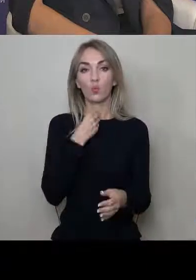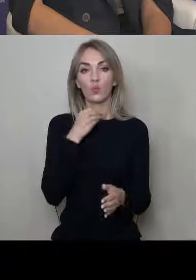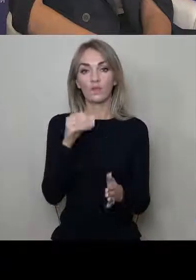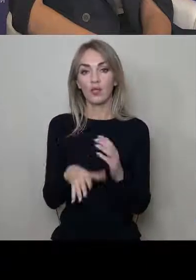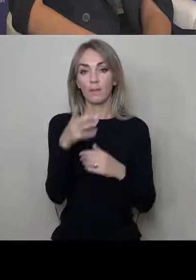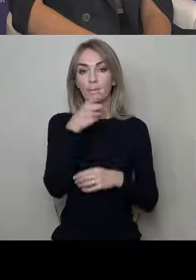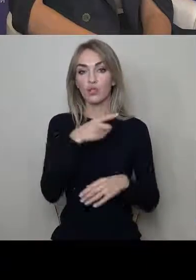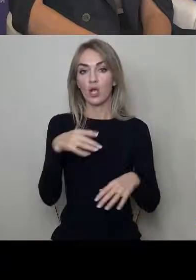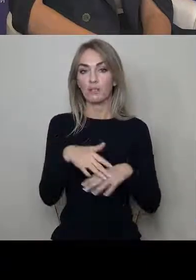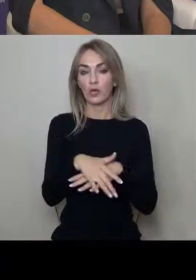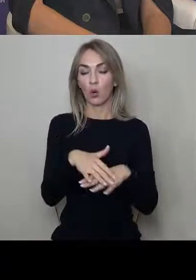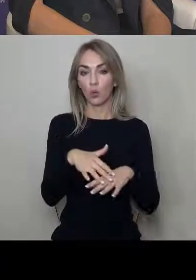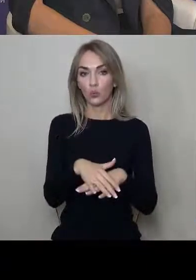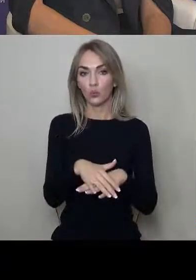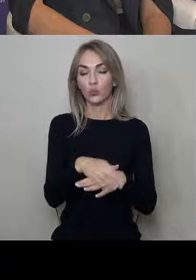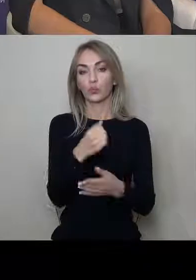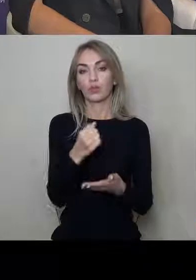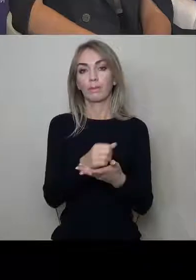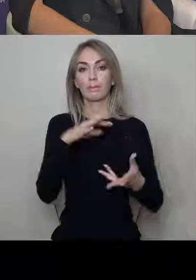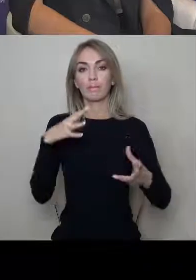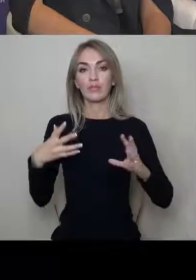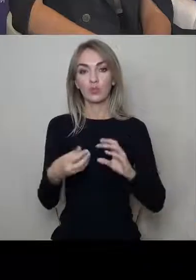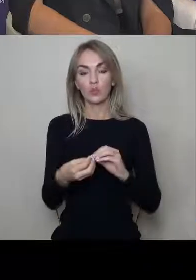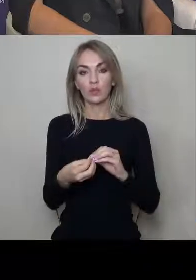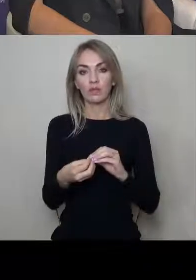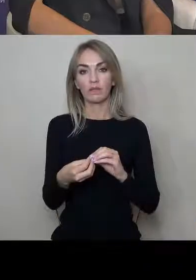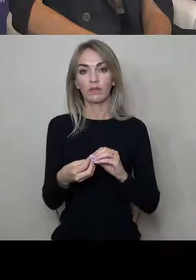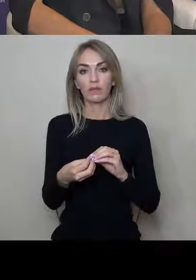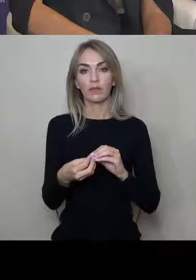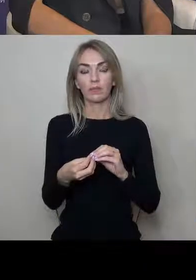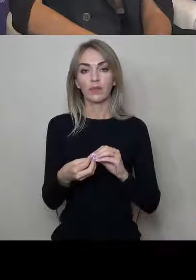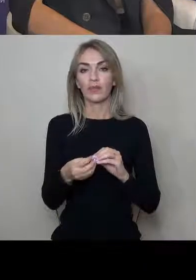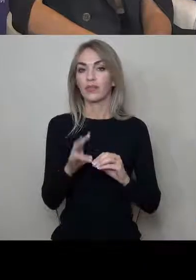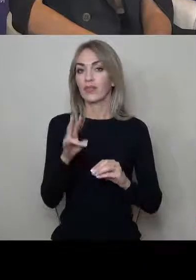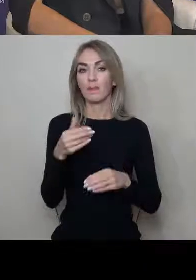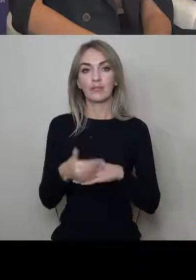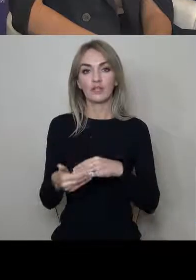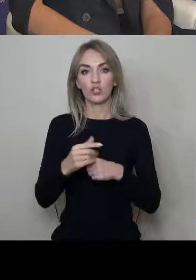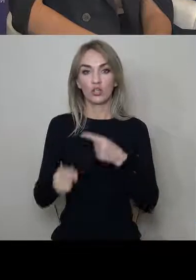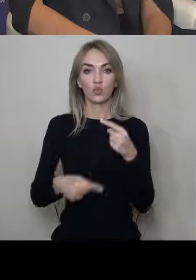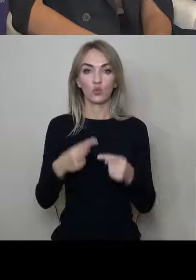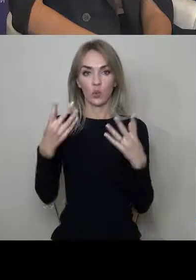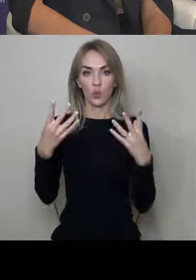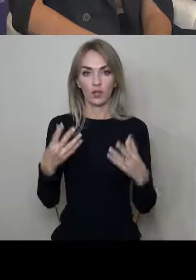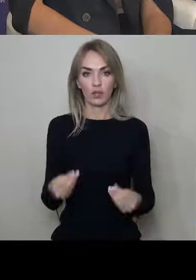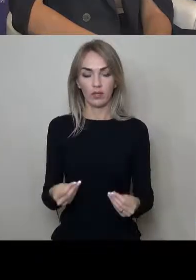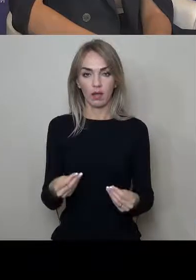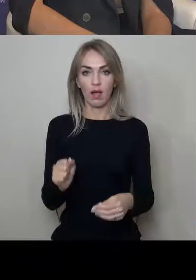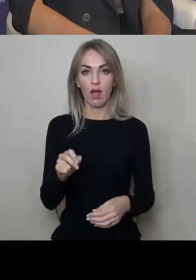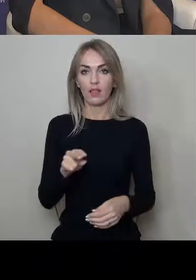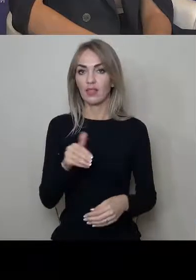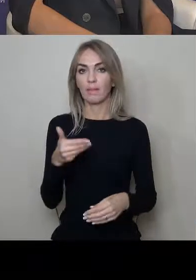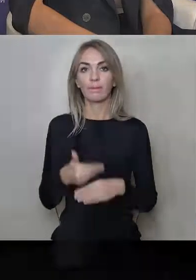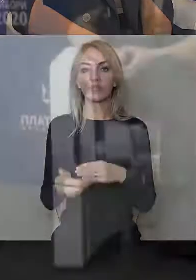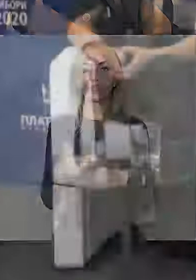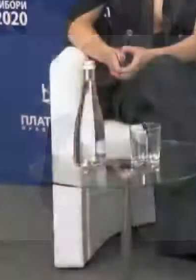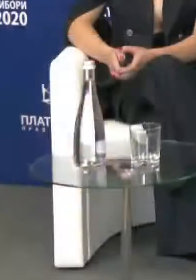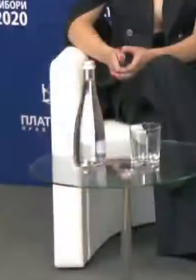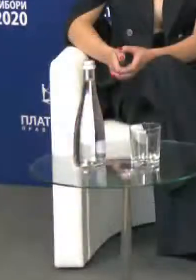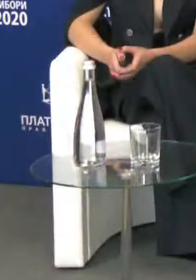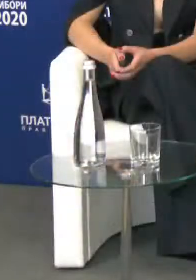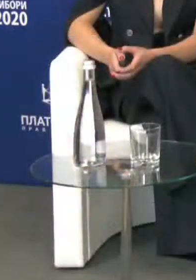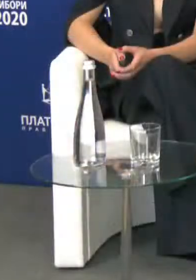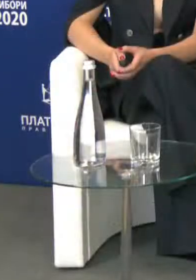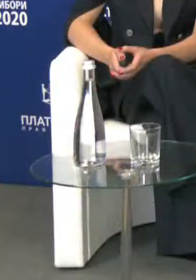inactions, and decisions of the members of the commission as to results, transporting the results